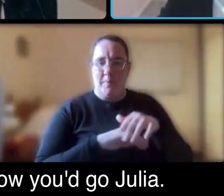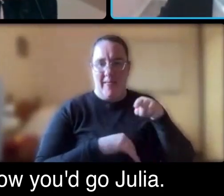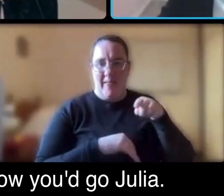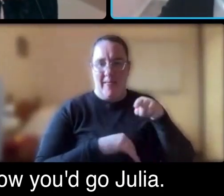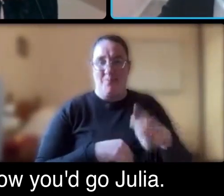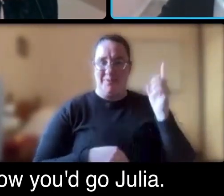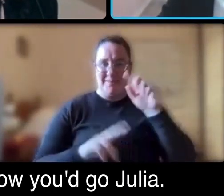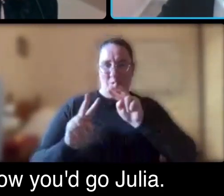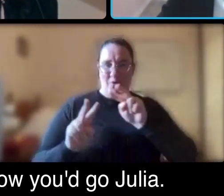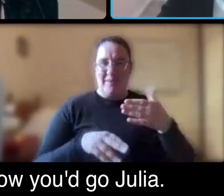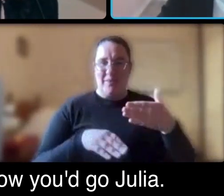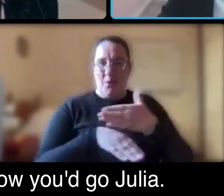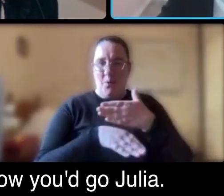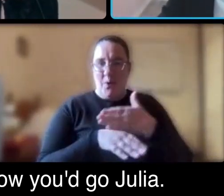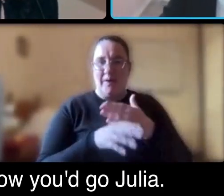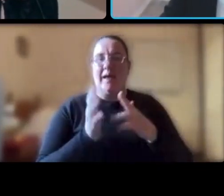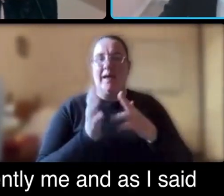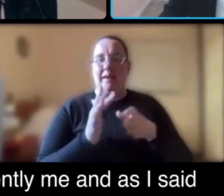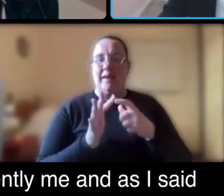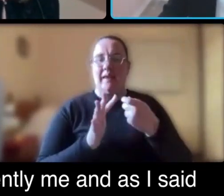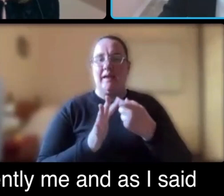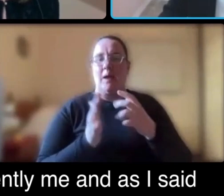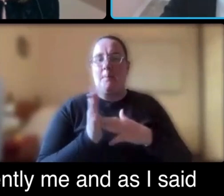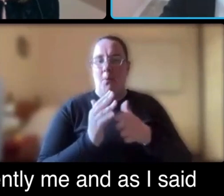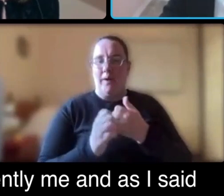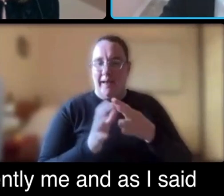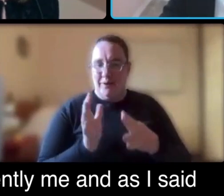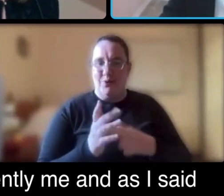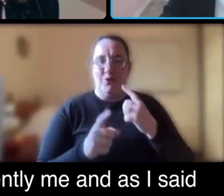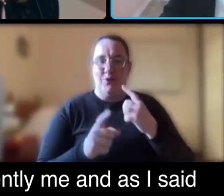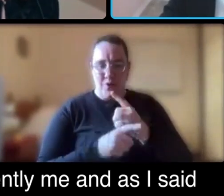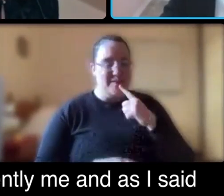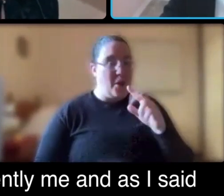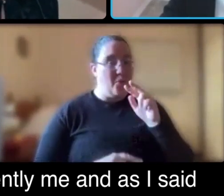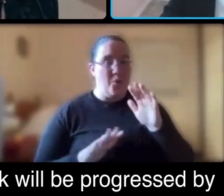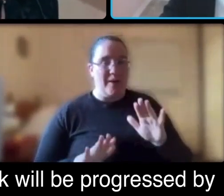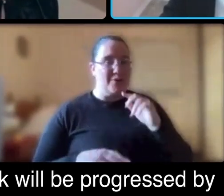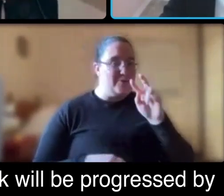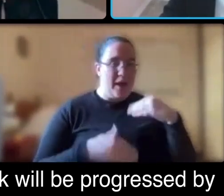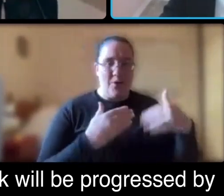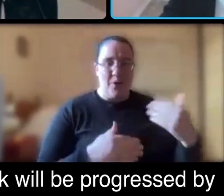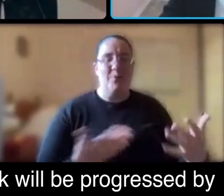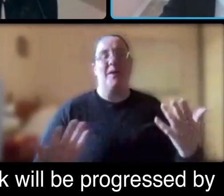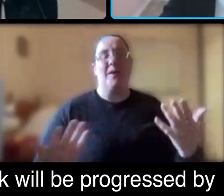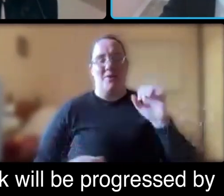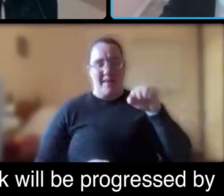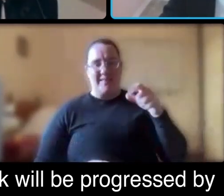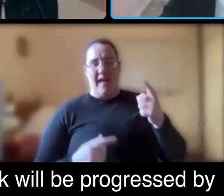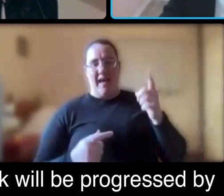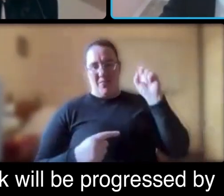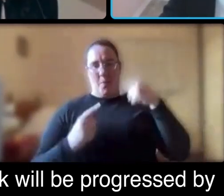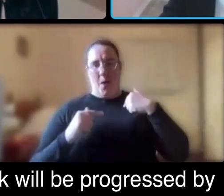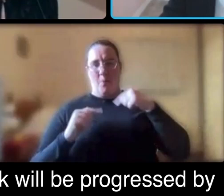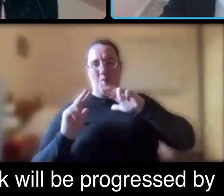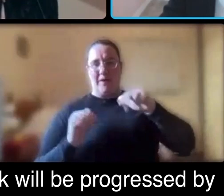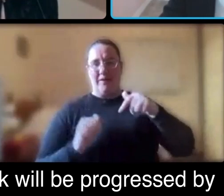I was waiting to see how you'd go, Julia. So yeah, look, that is currently me, and as I said in my presentation,